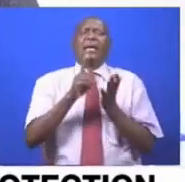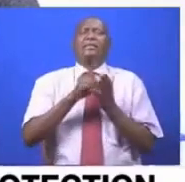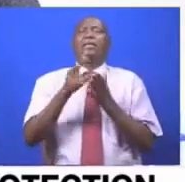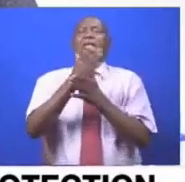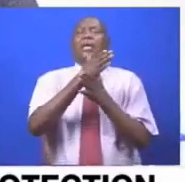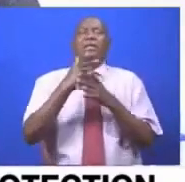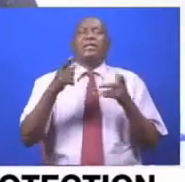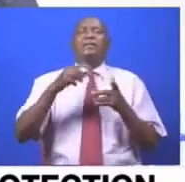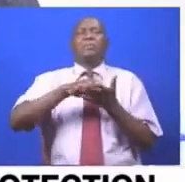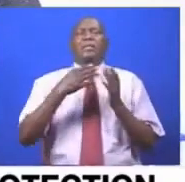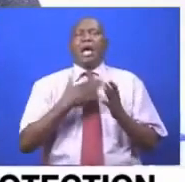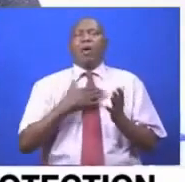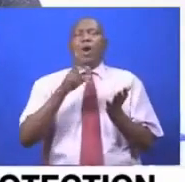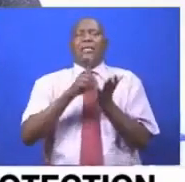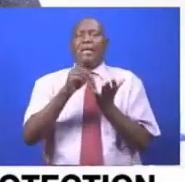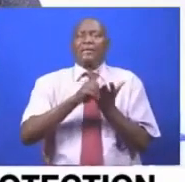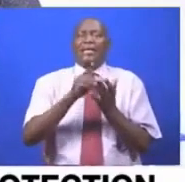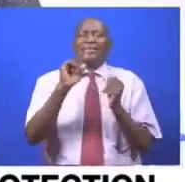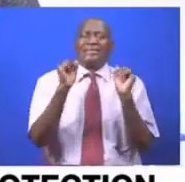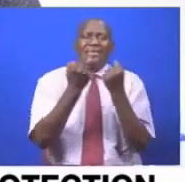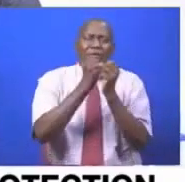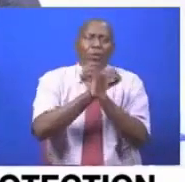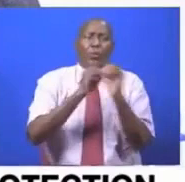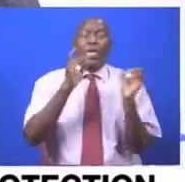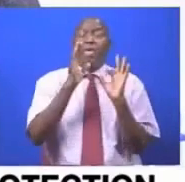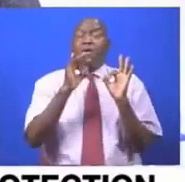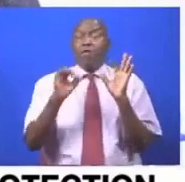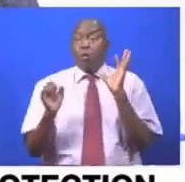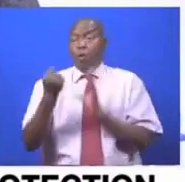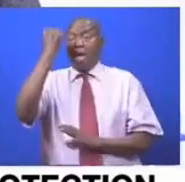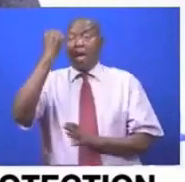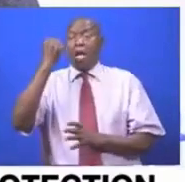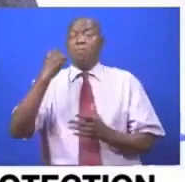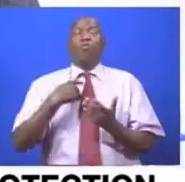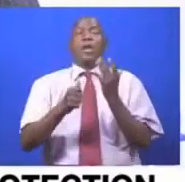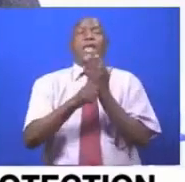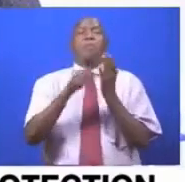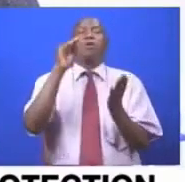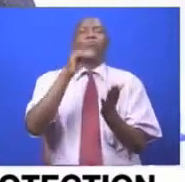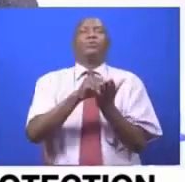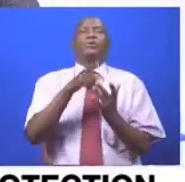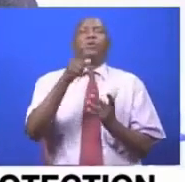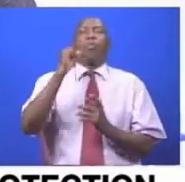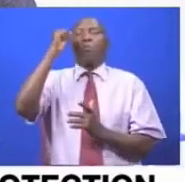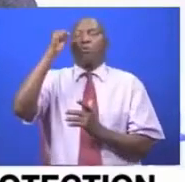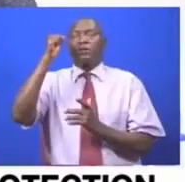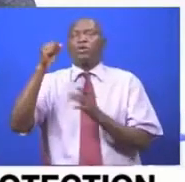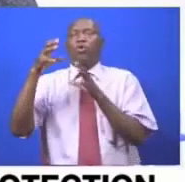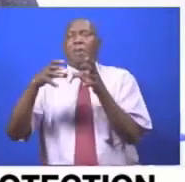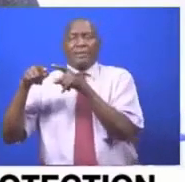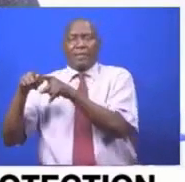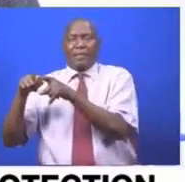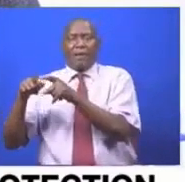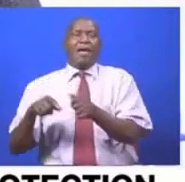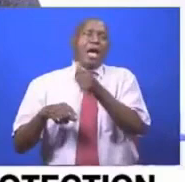our data is not safe. Because if you can wake up and realize that your name has been mentioned in one political party or the